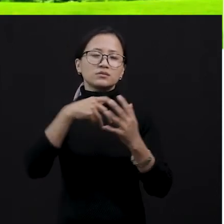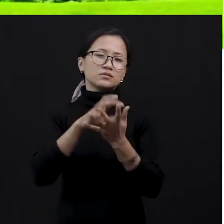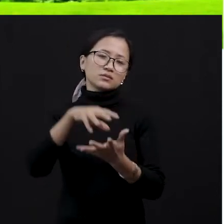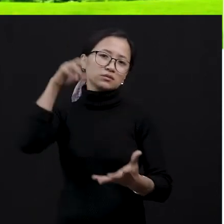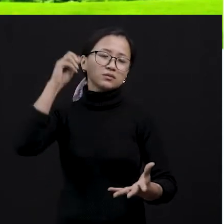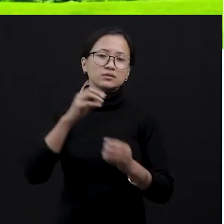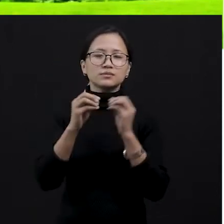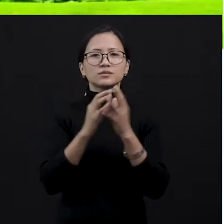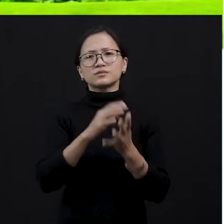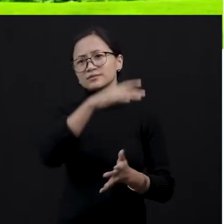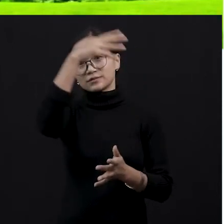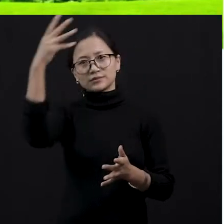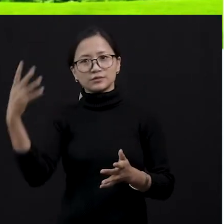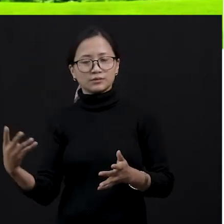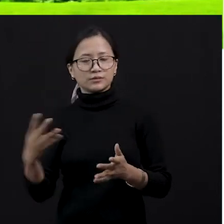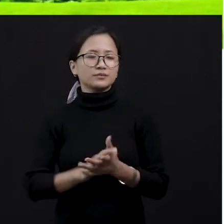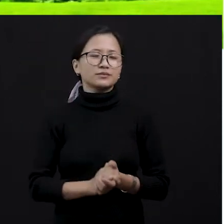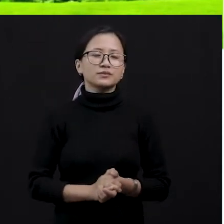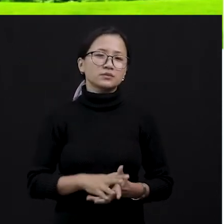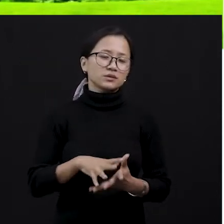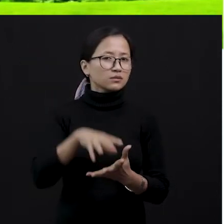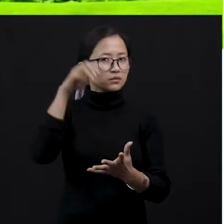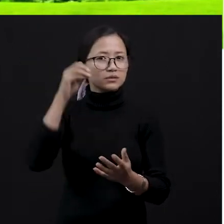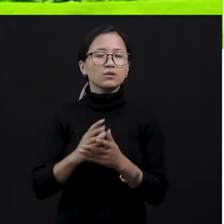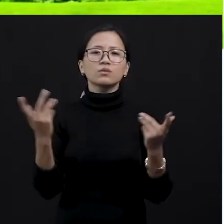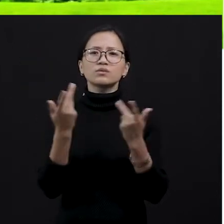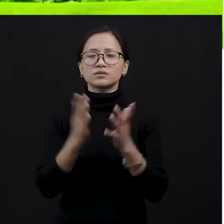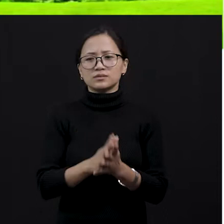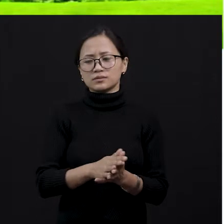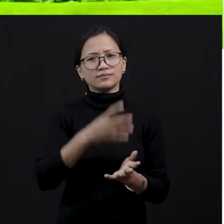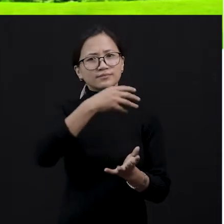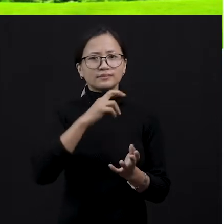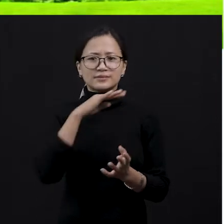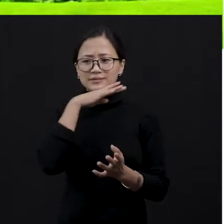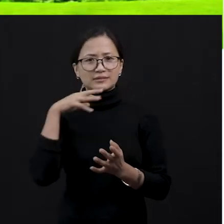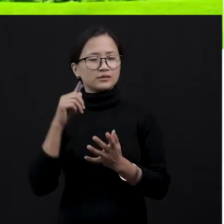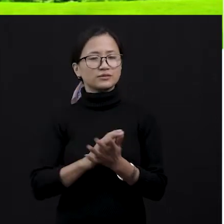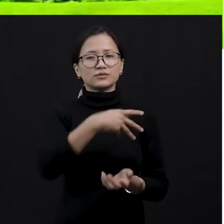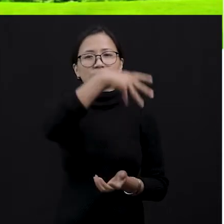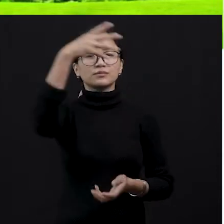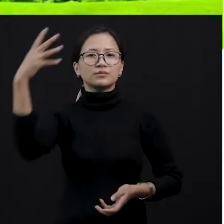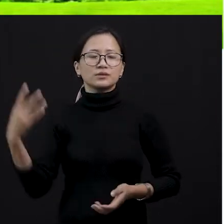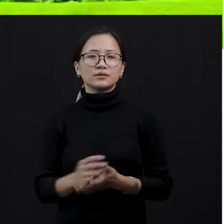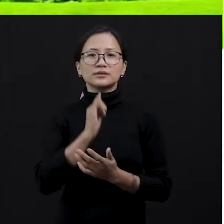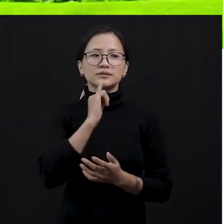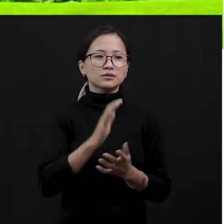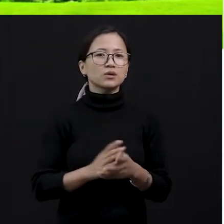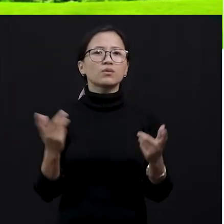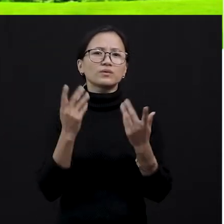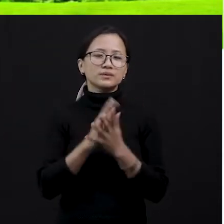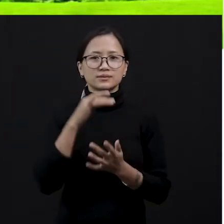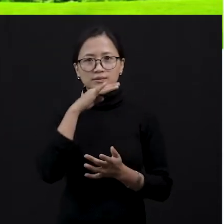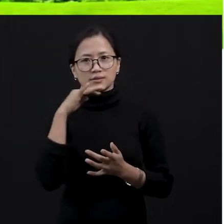about rainbows and we will learn what a rainbow is and how they are formed and what are